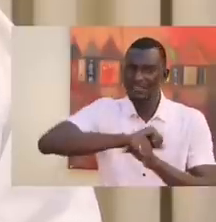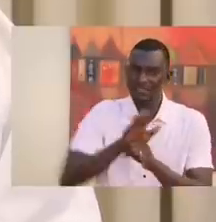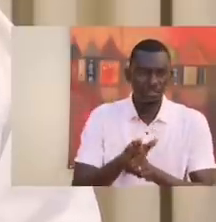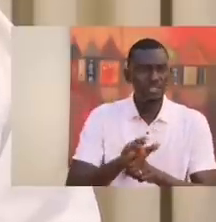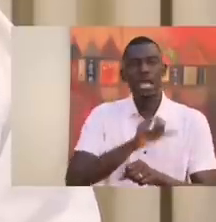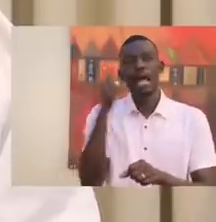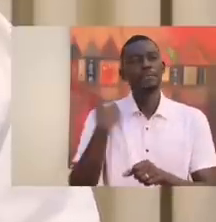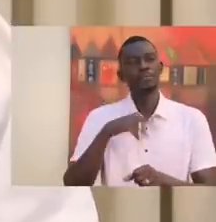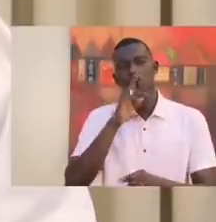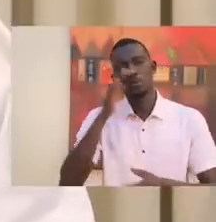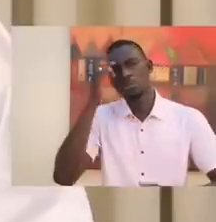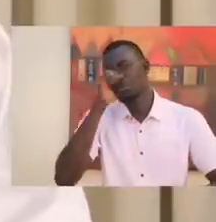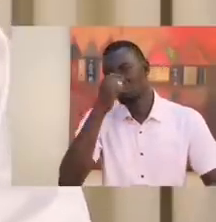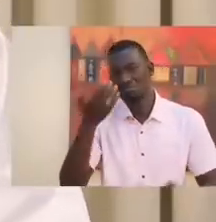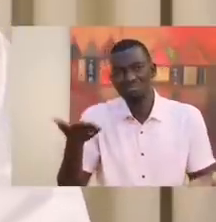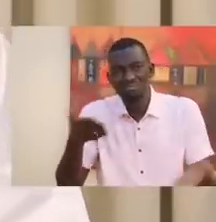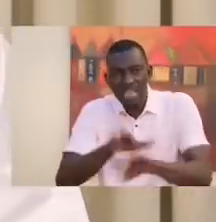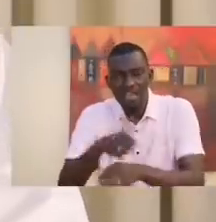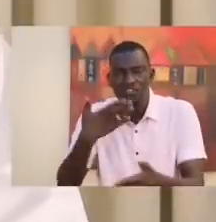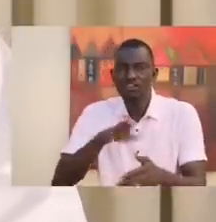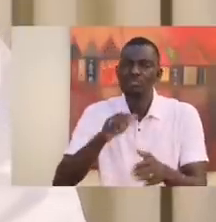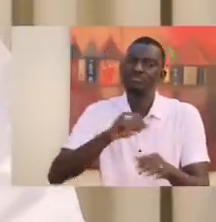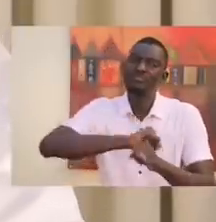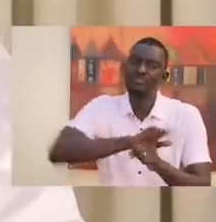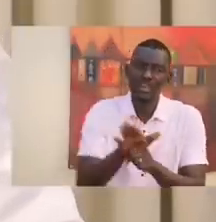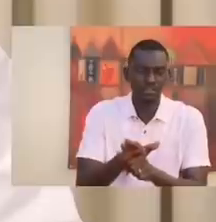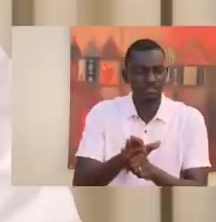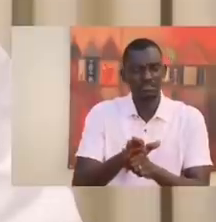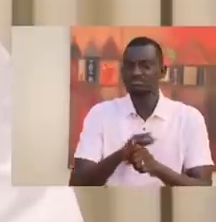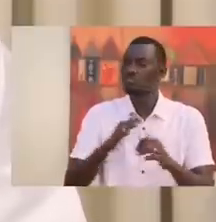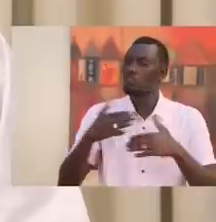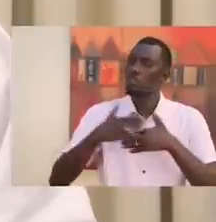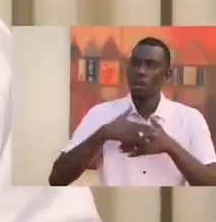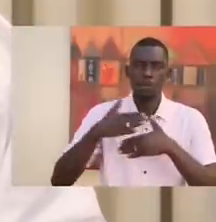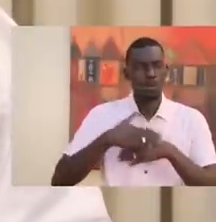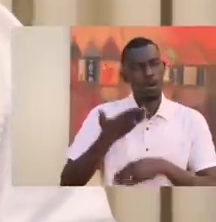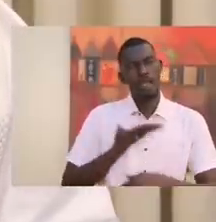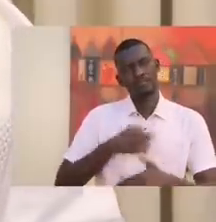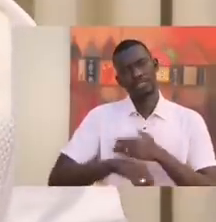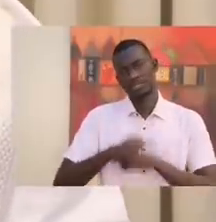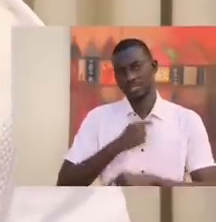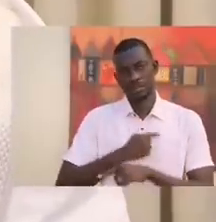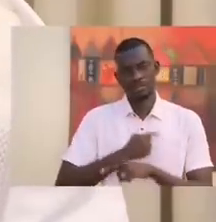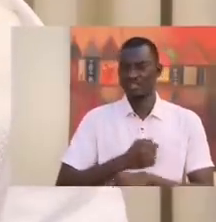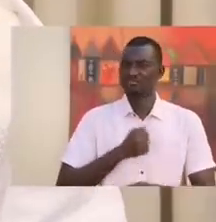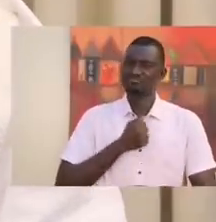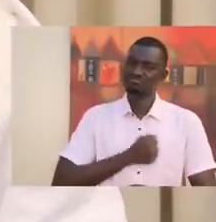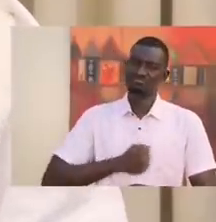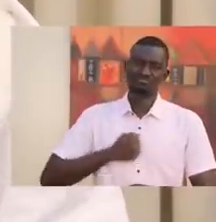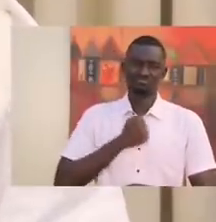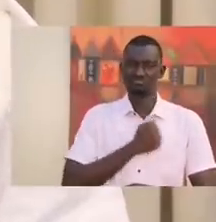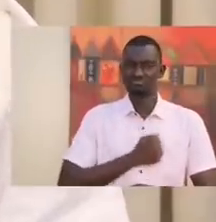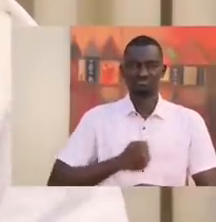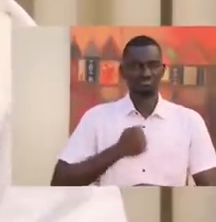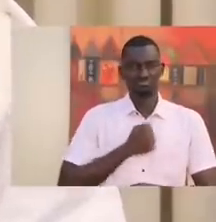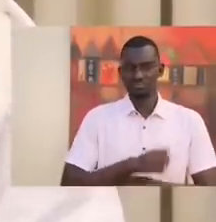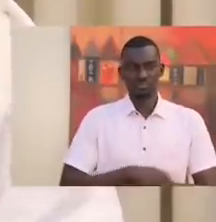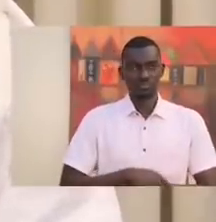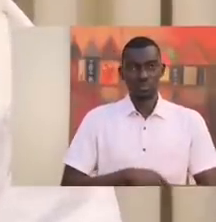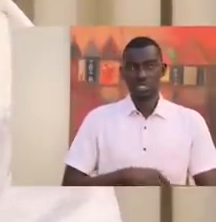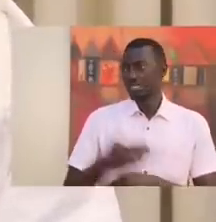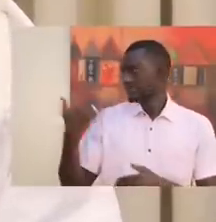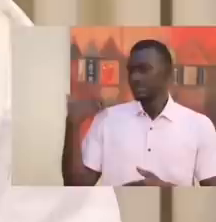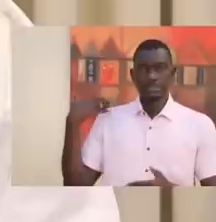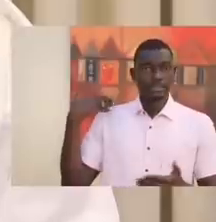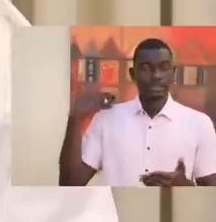new state of public emergency do. Tilimwang anin killing purka kafuje pur Gambia Banko is strong. President Adama Barrow I fall in the role dol